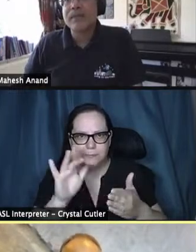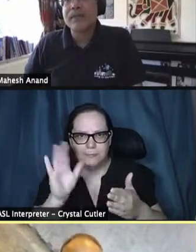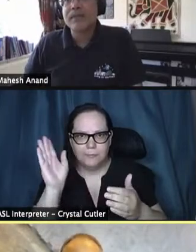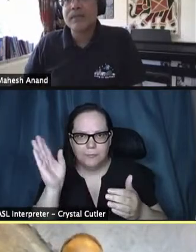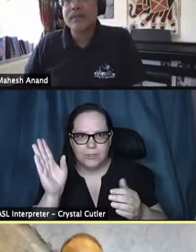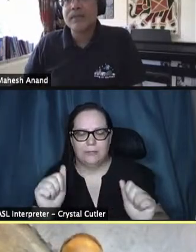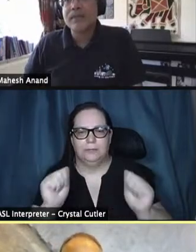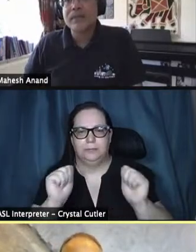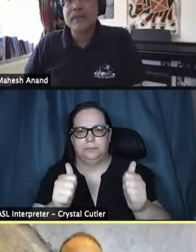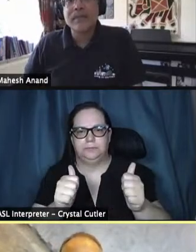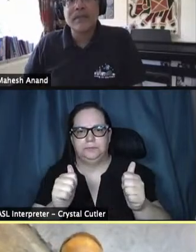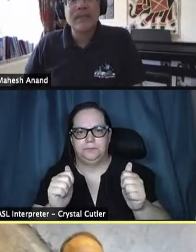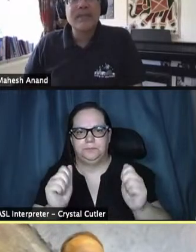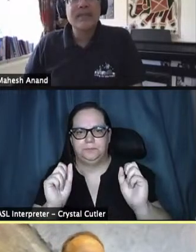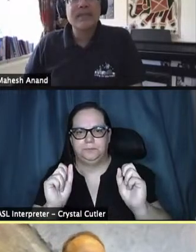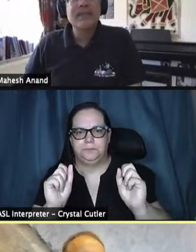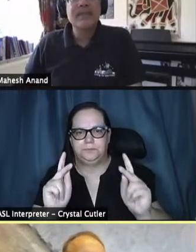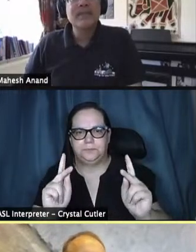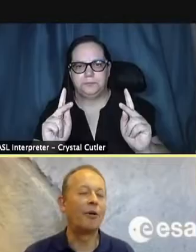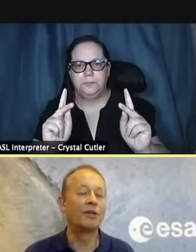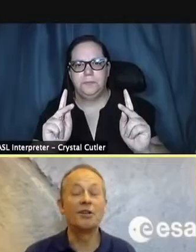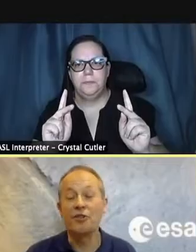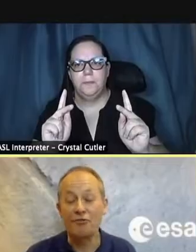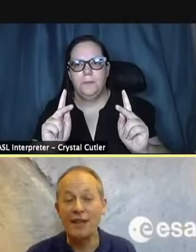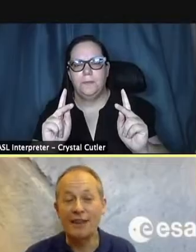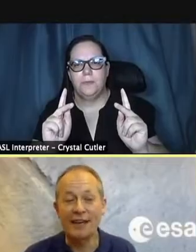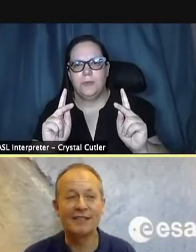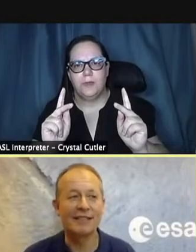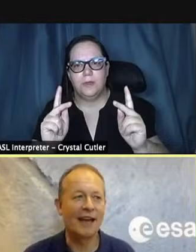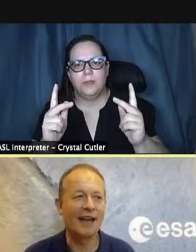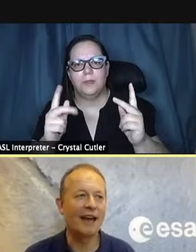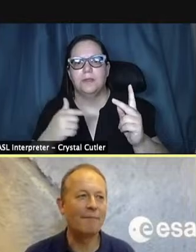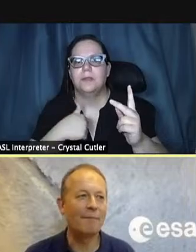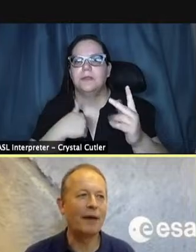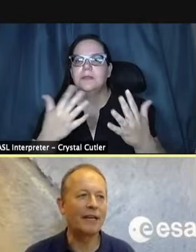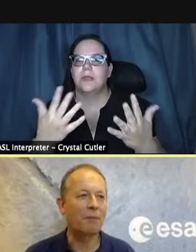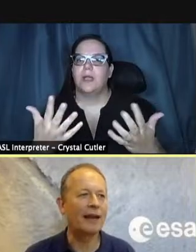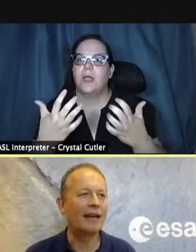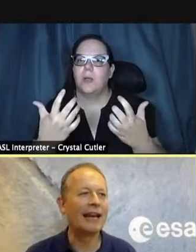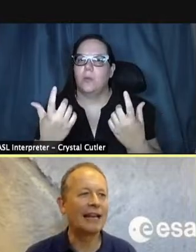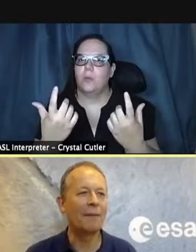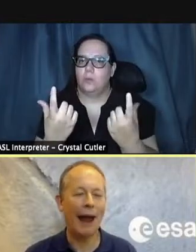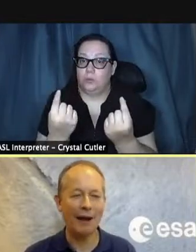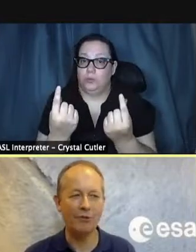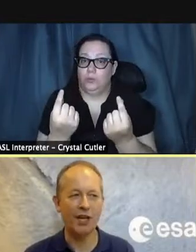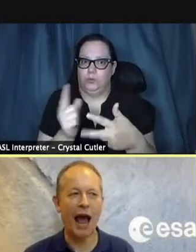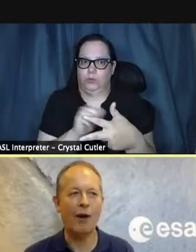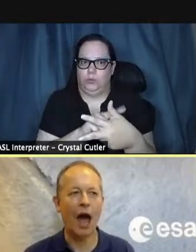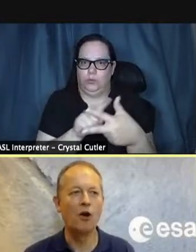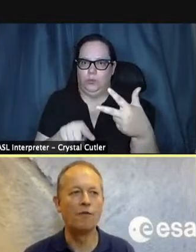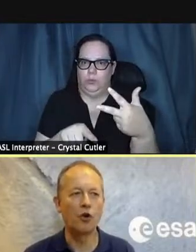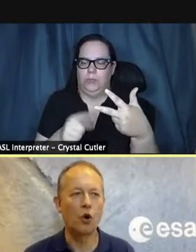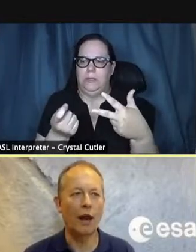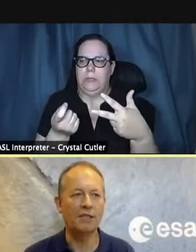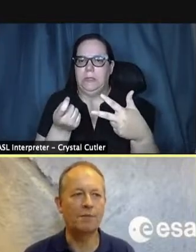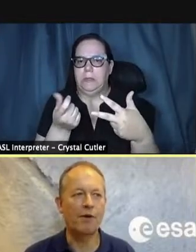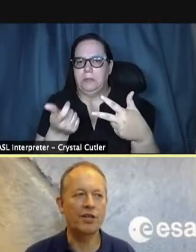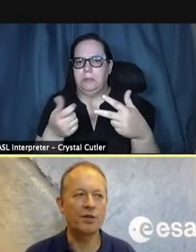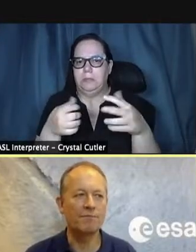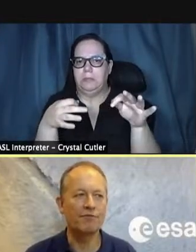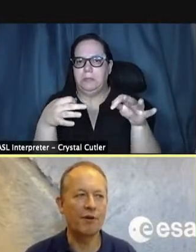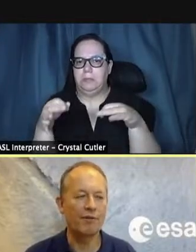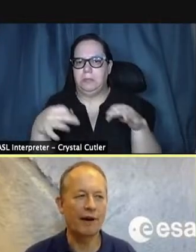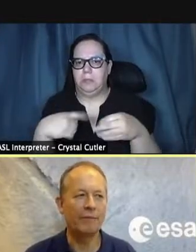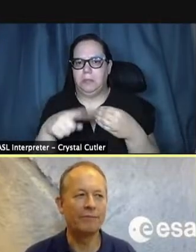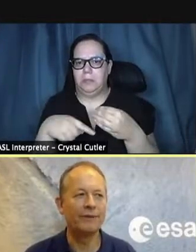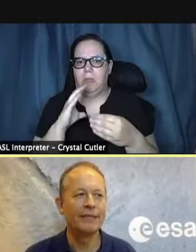Right, here we go. So I want to do 3 things today. Maybe explain a little about our overall